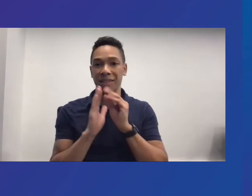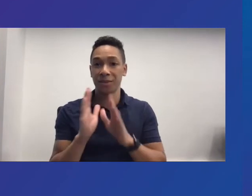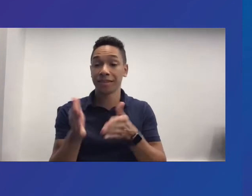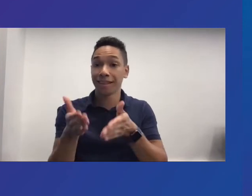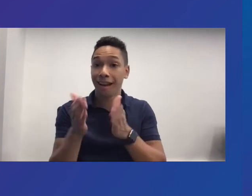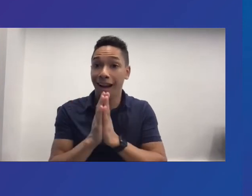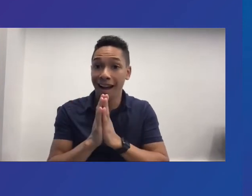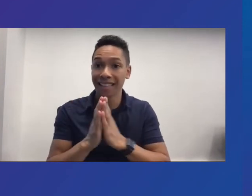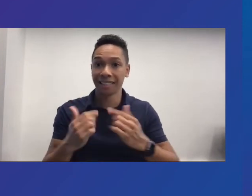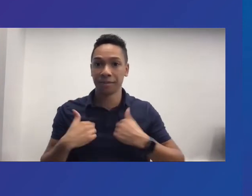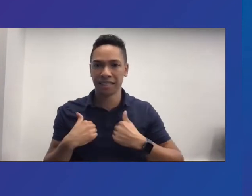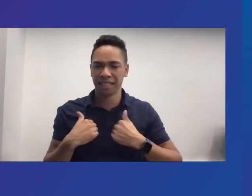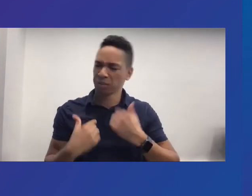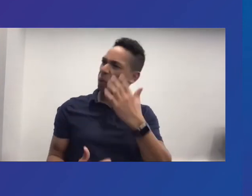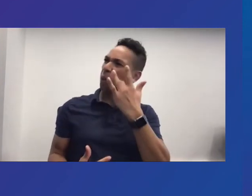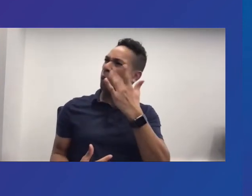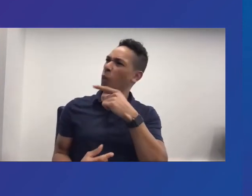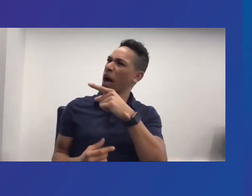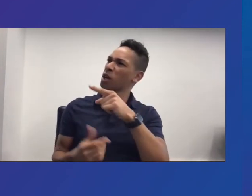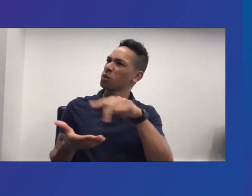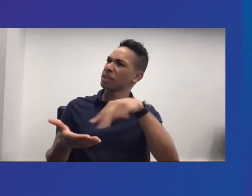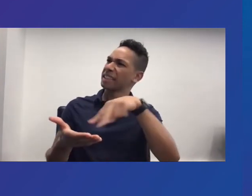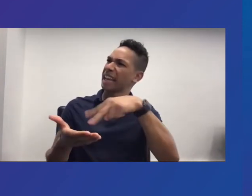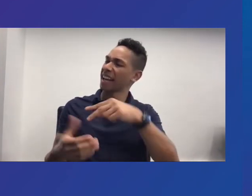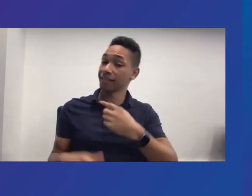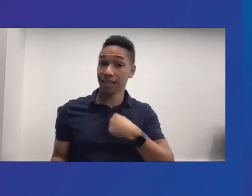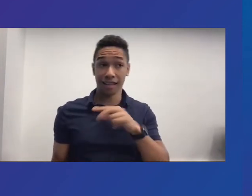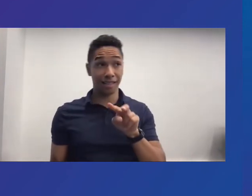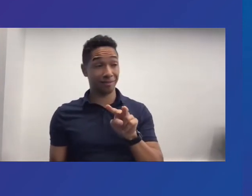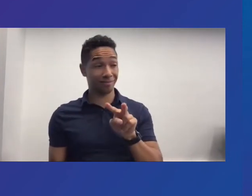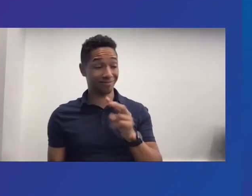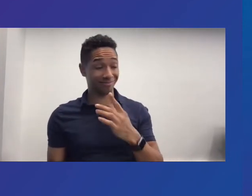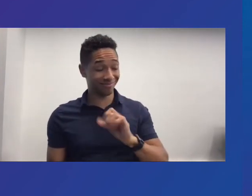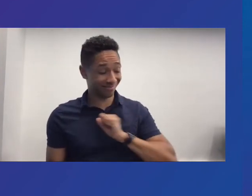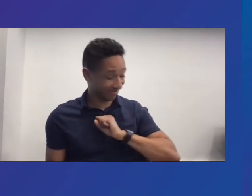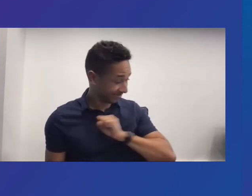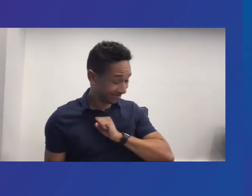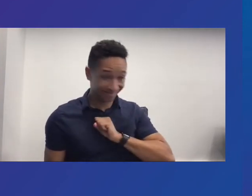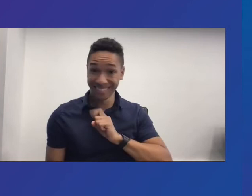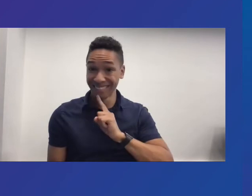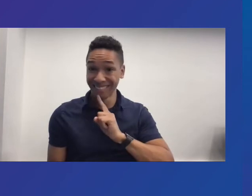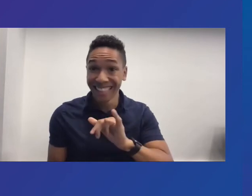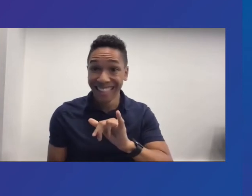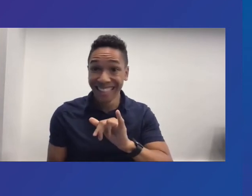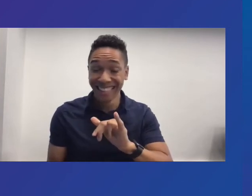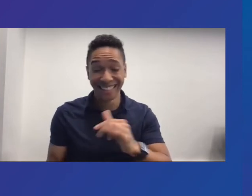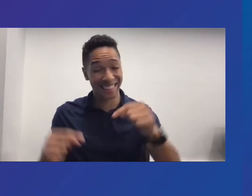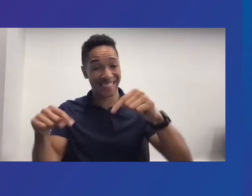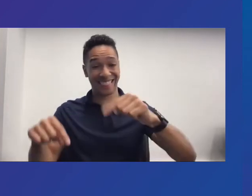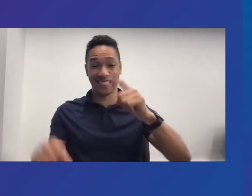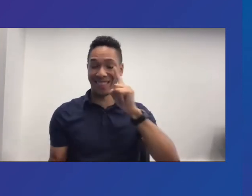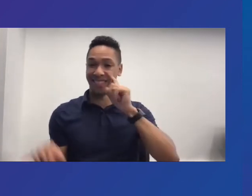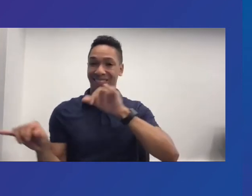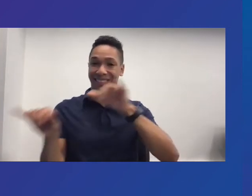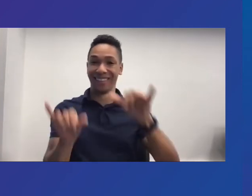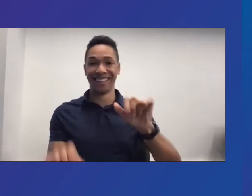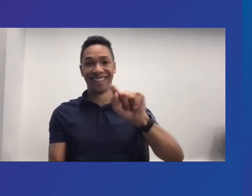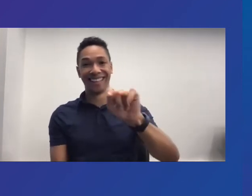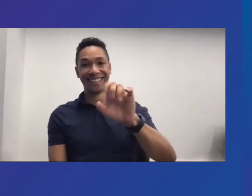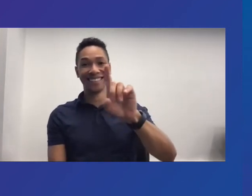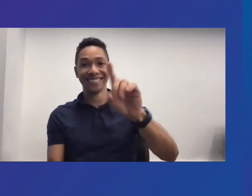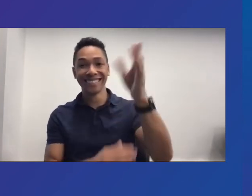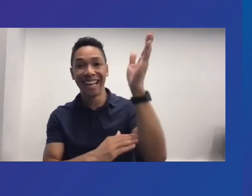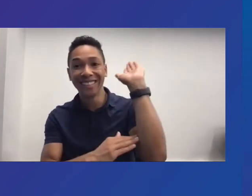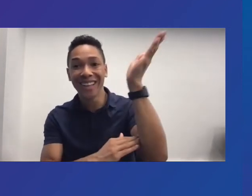word? How much time do you have? Welcome to my TED Talk. But like, but when you have a